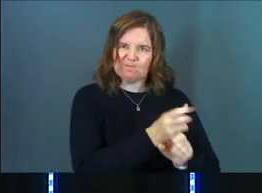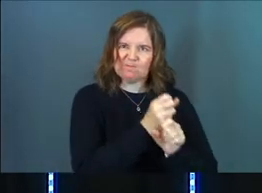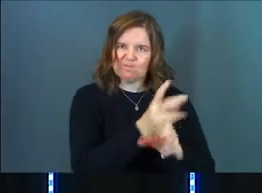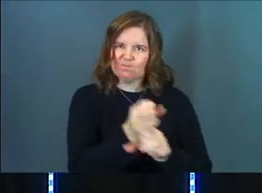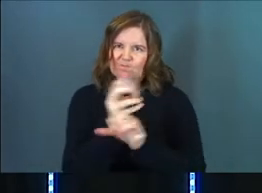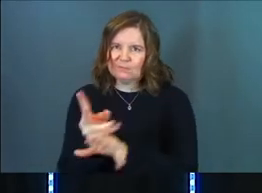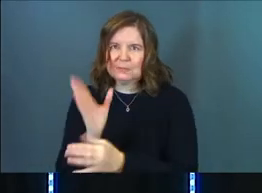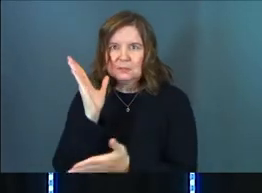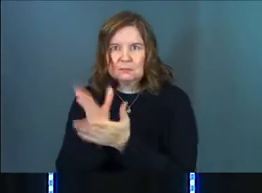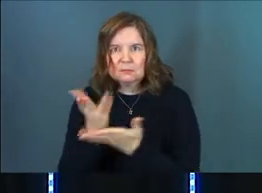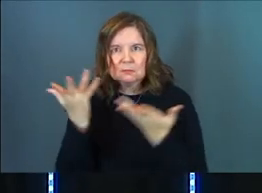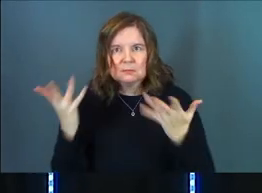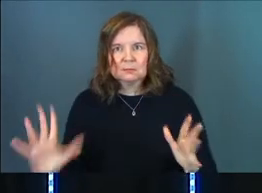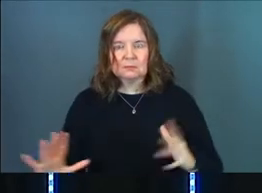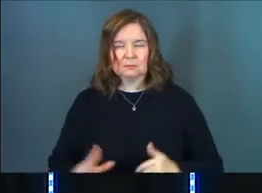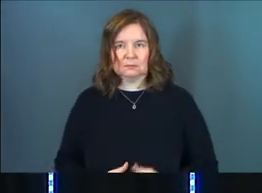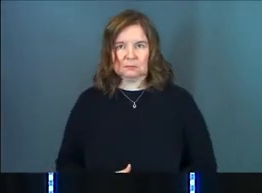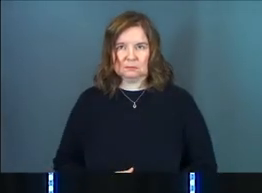Malchus's head.